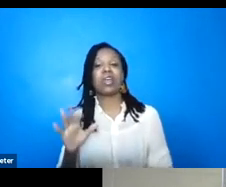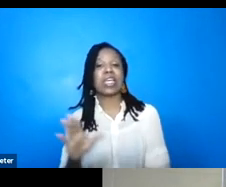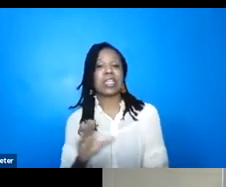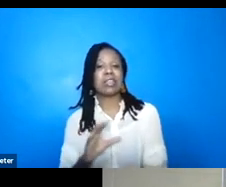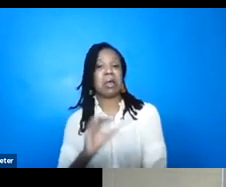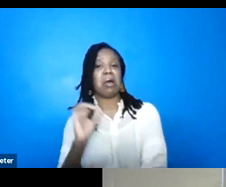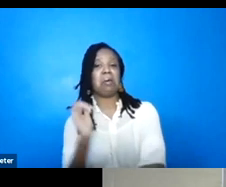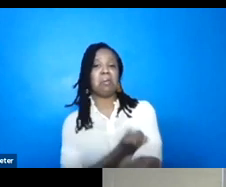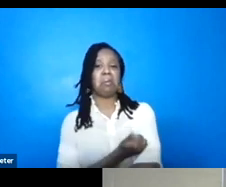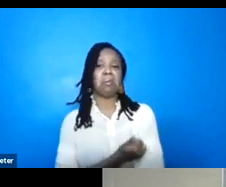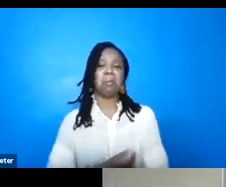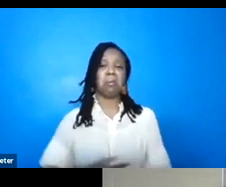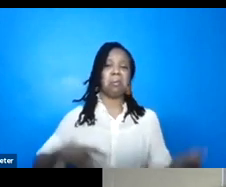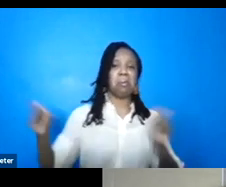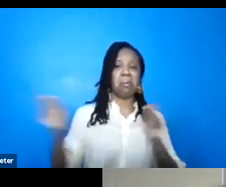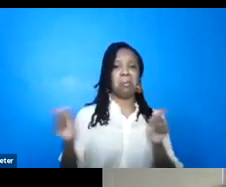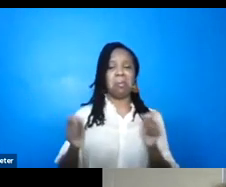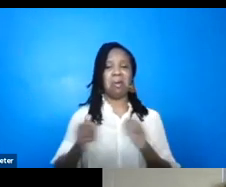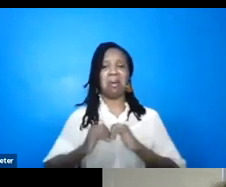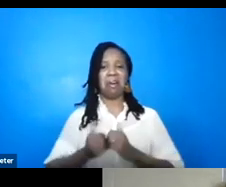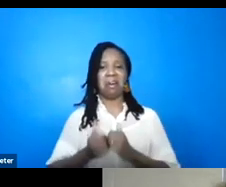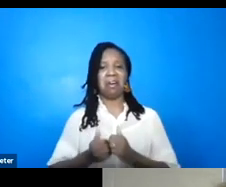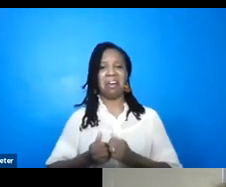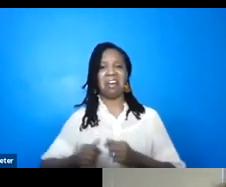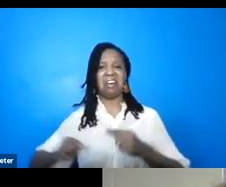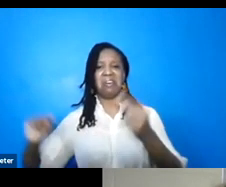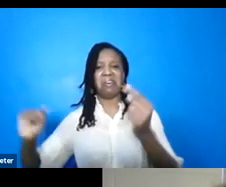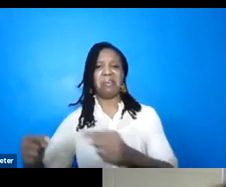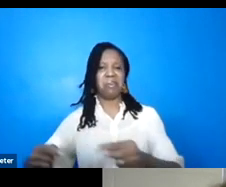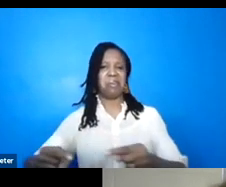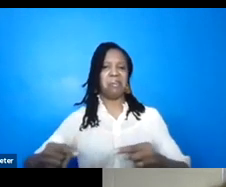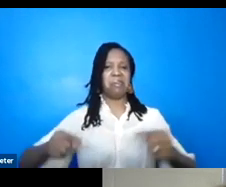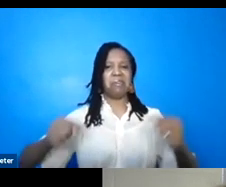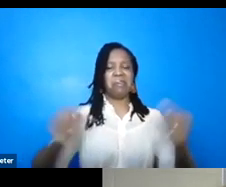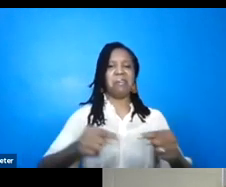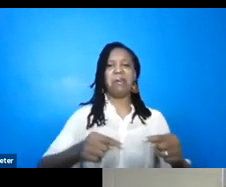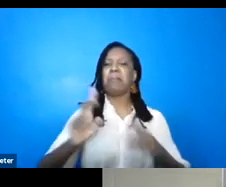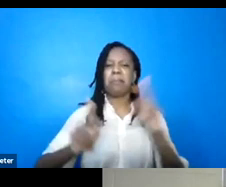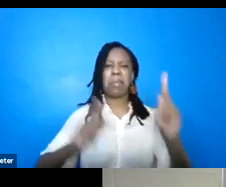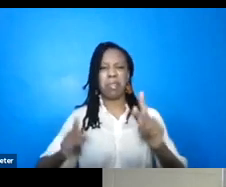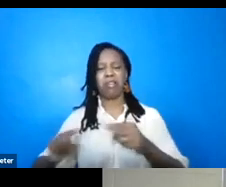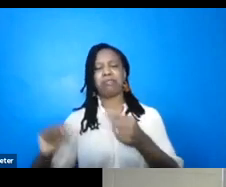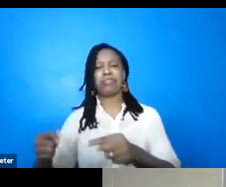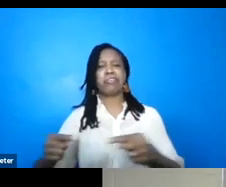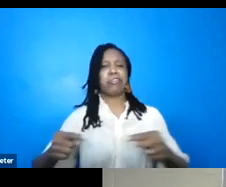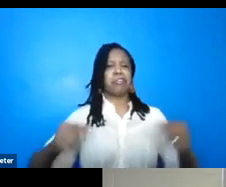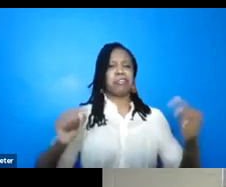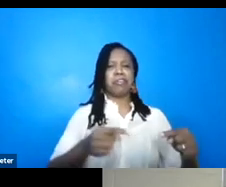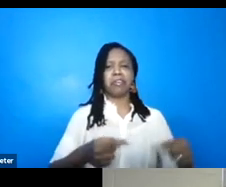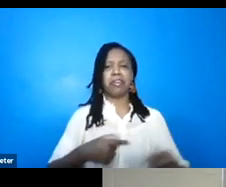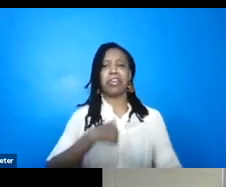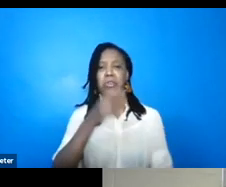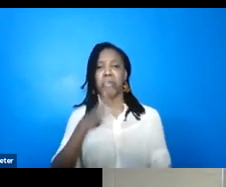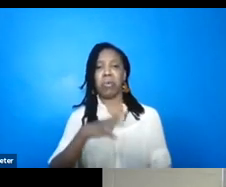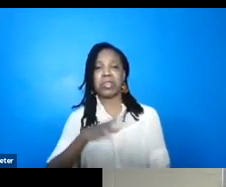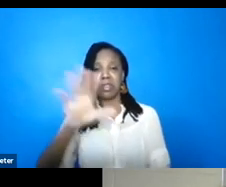by harming people. He never showed weakness. And when it came to women, he felt like, I am the man, you do